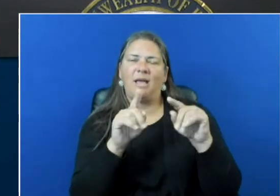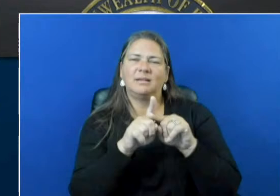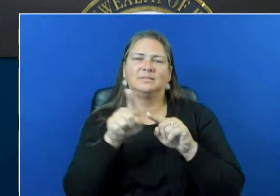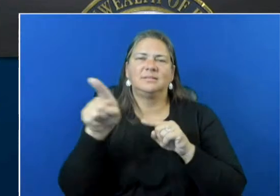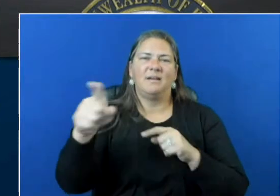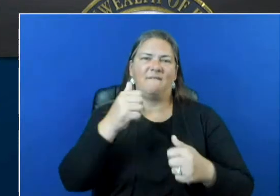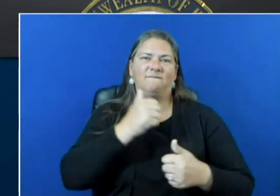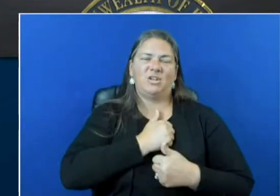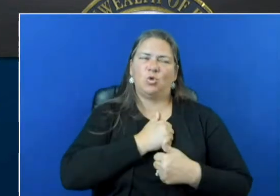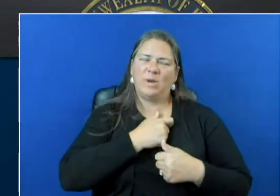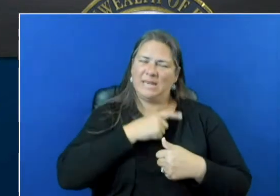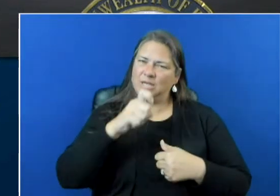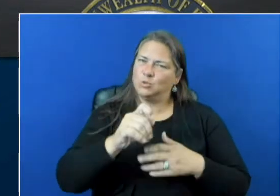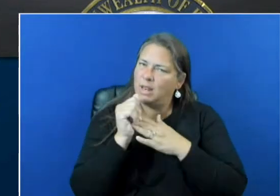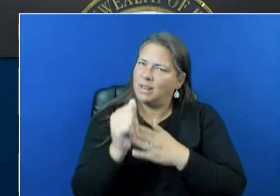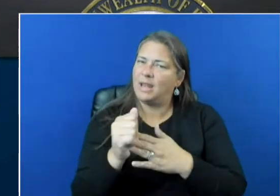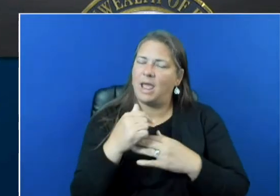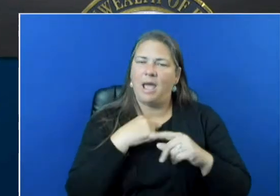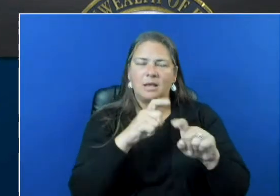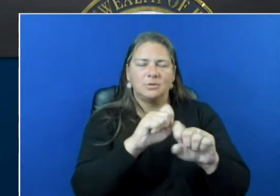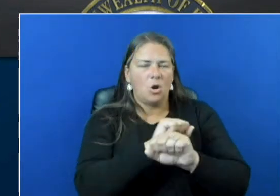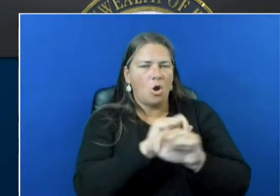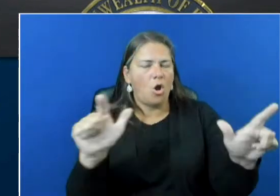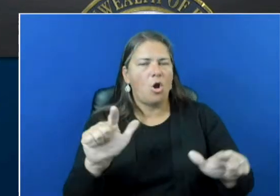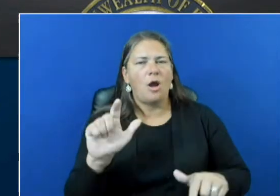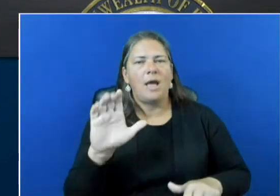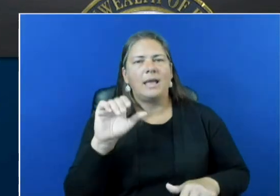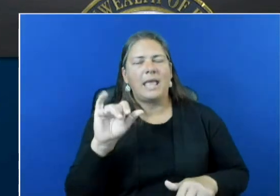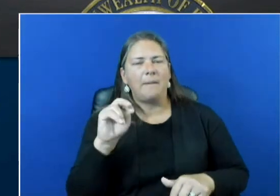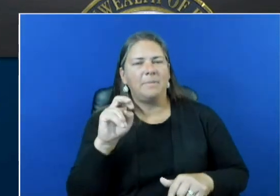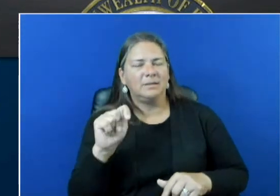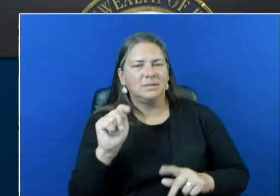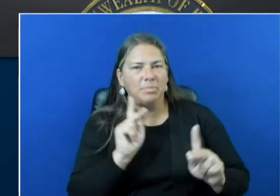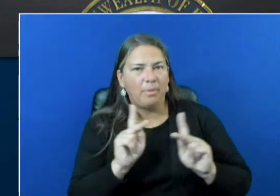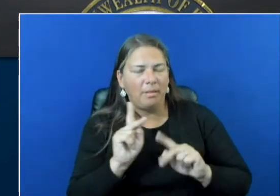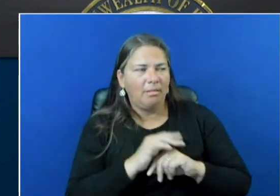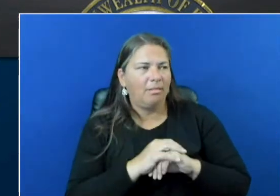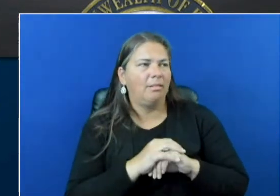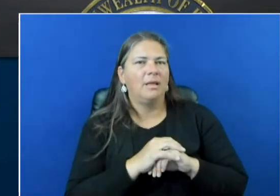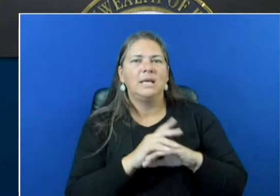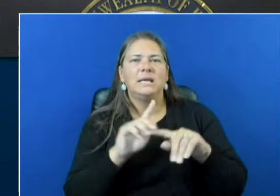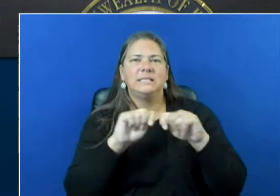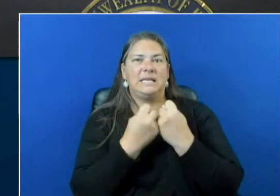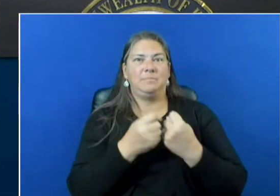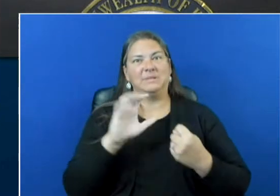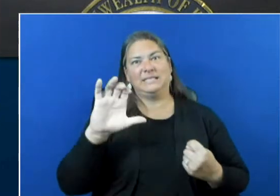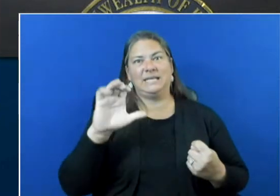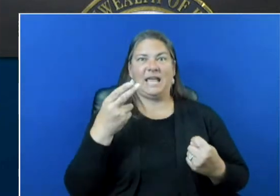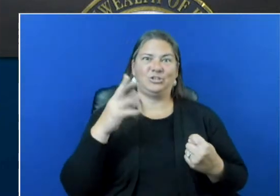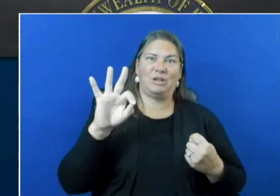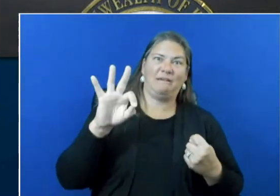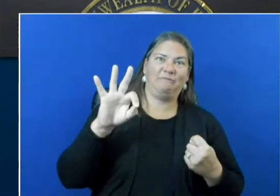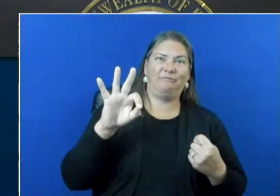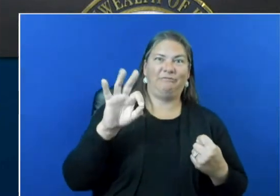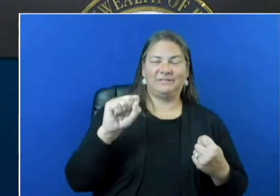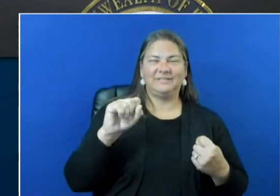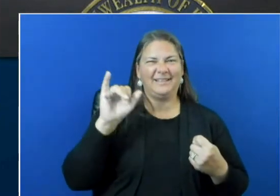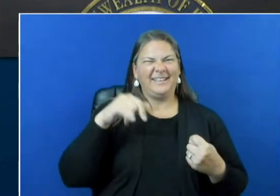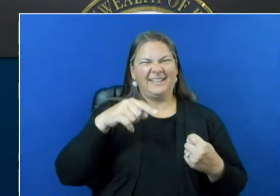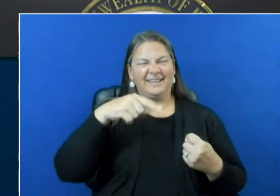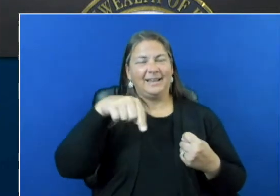I'm asking all Cabinet employees, I guess you would call it Team CHF, a wholly owned subsidiary of Team